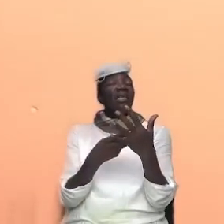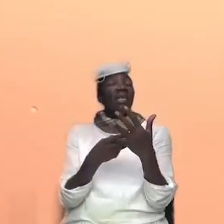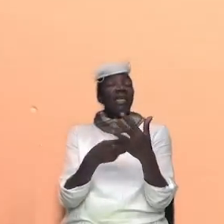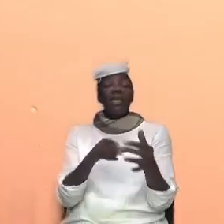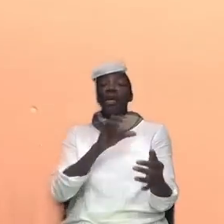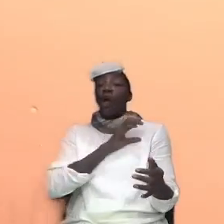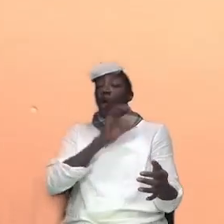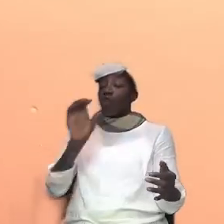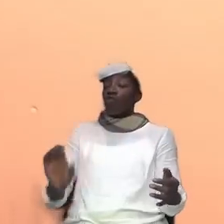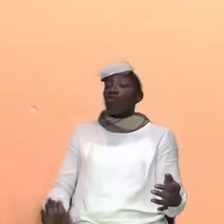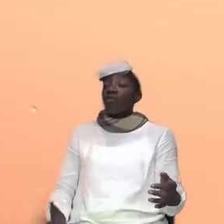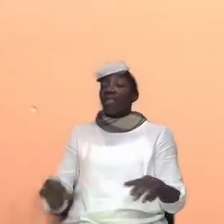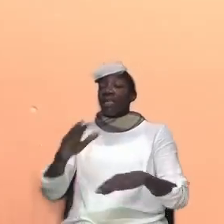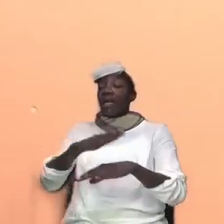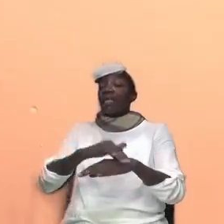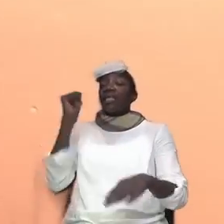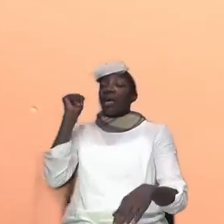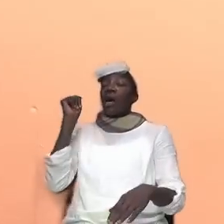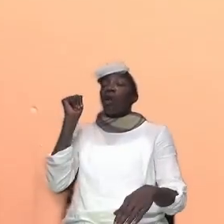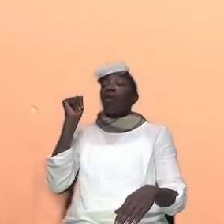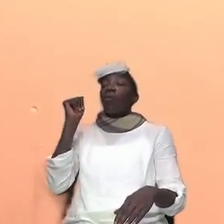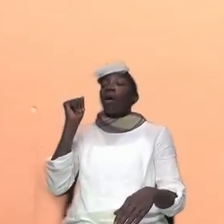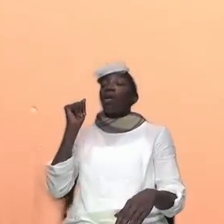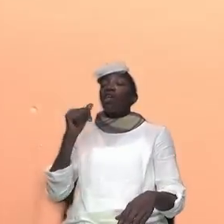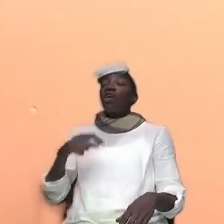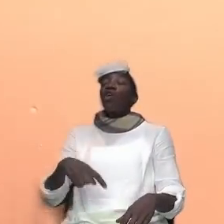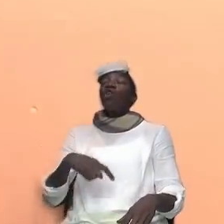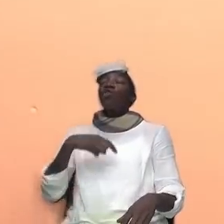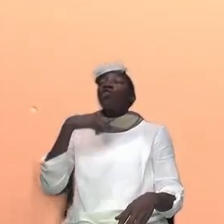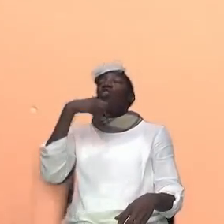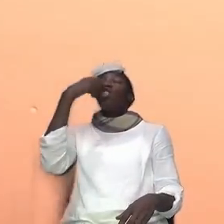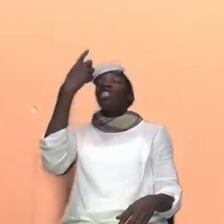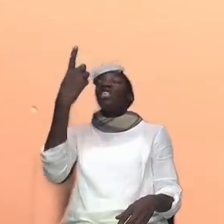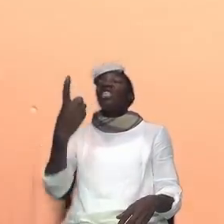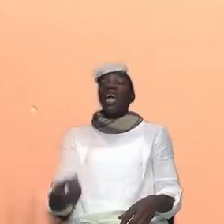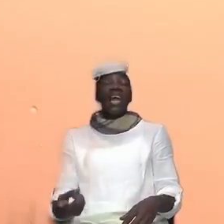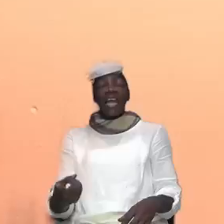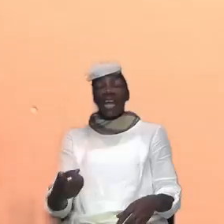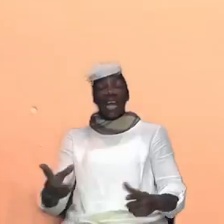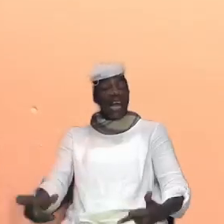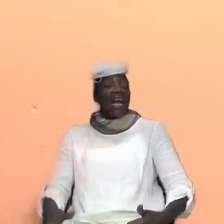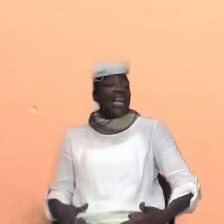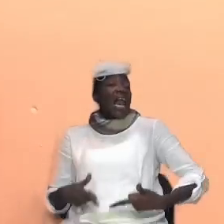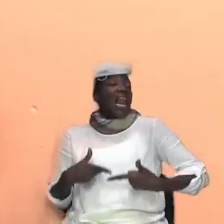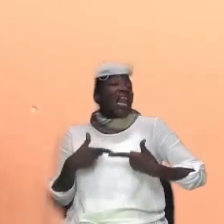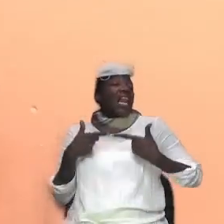upon to give an account of our stewardship. And that's